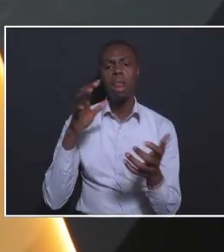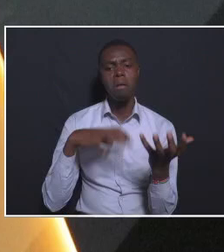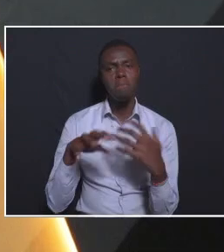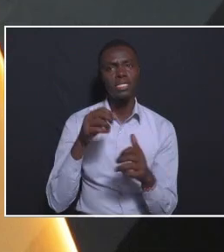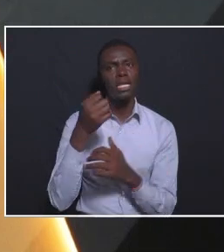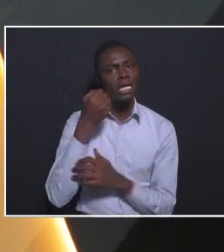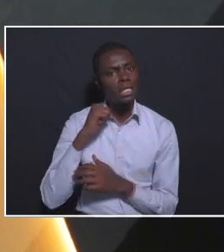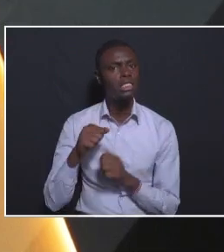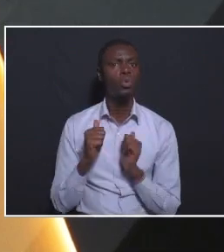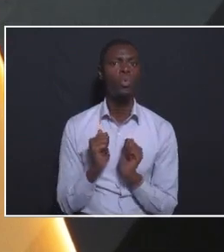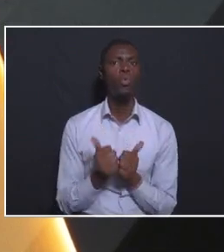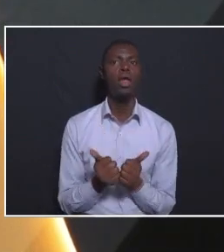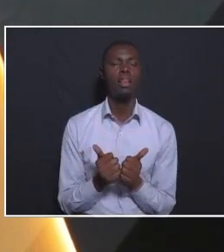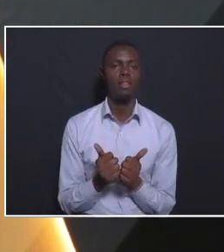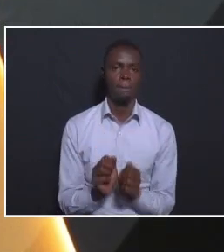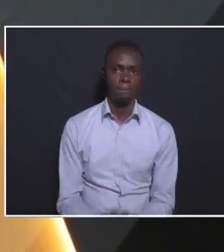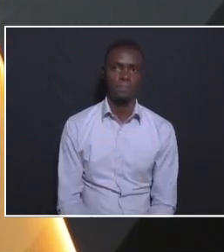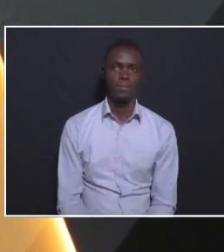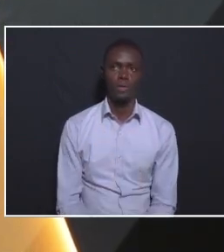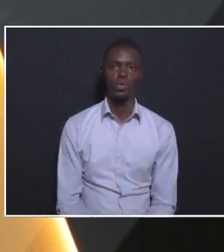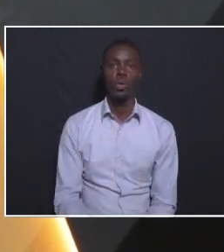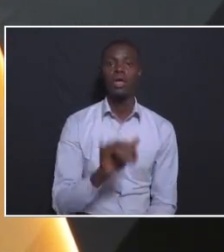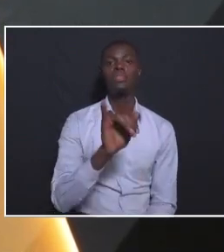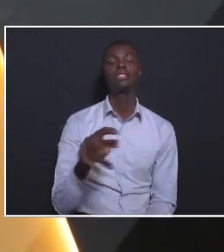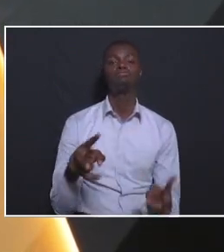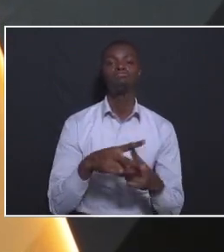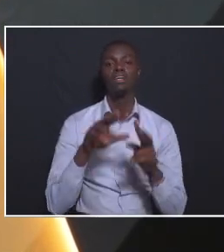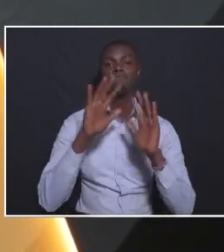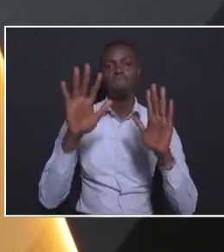good also on the phone. So that's very important.